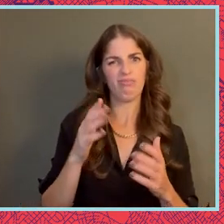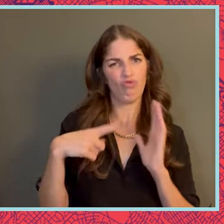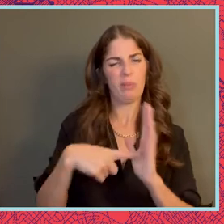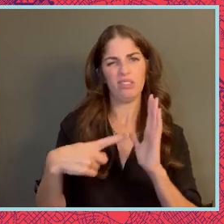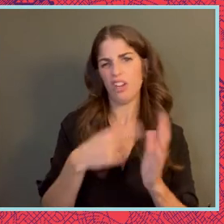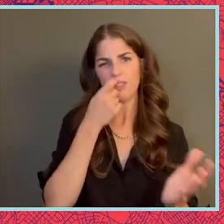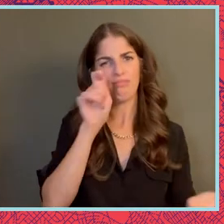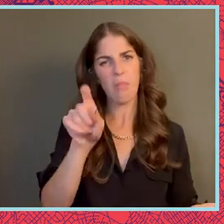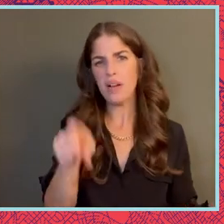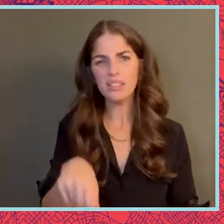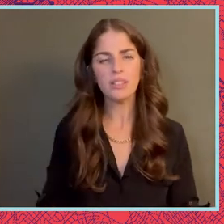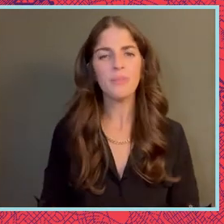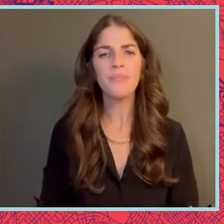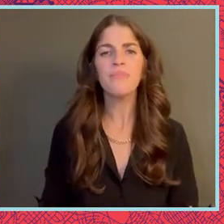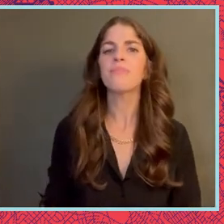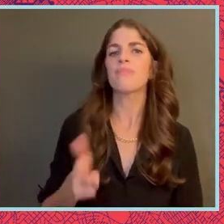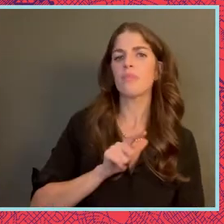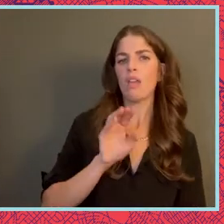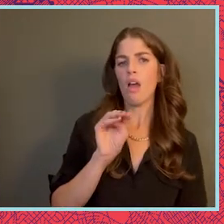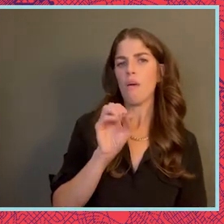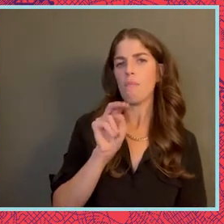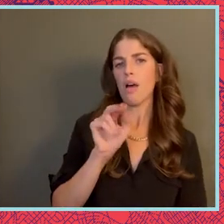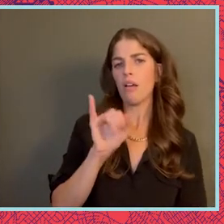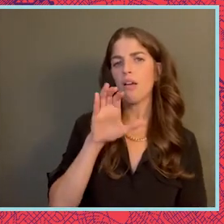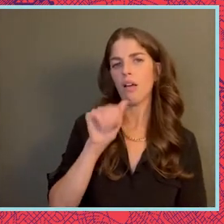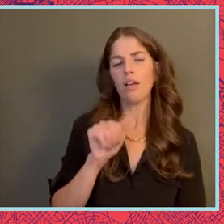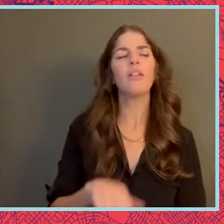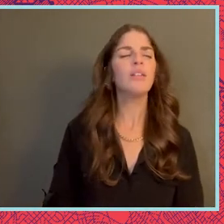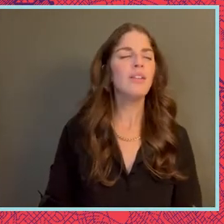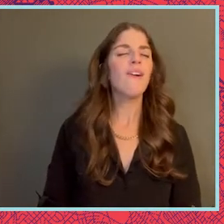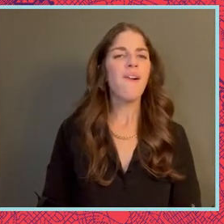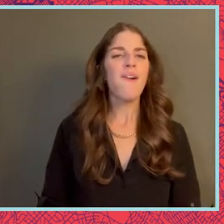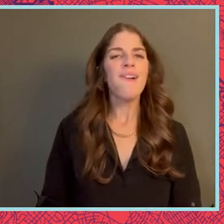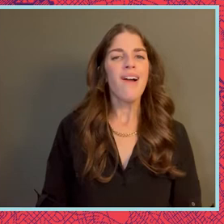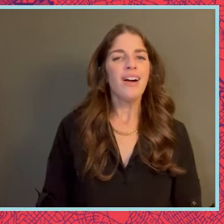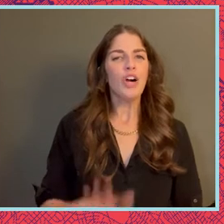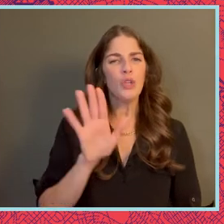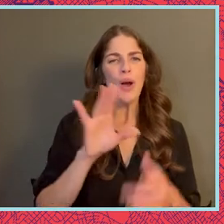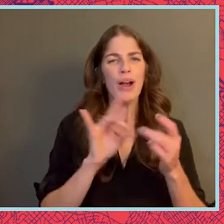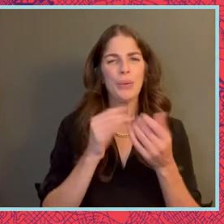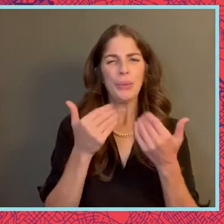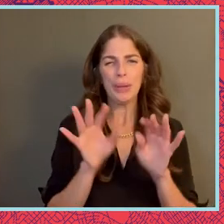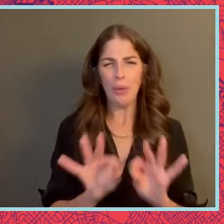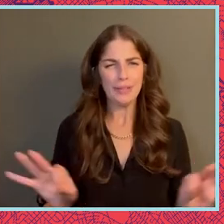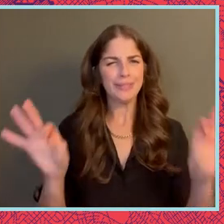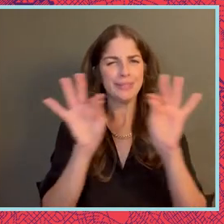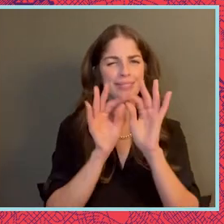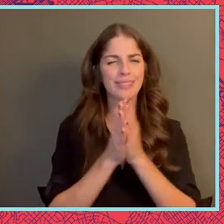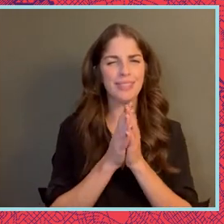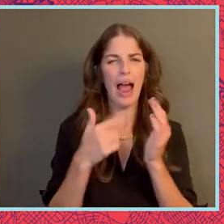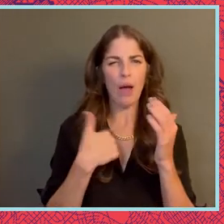representation. I think, you know, some of the things that you said are so important and sort